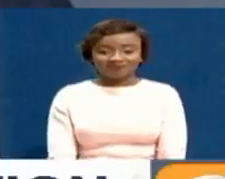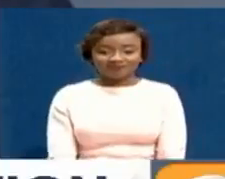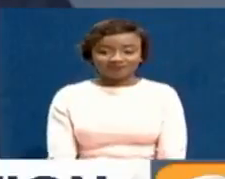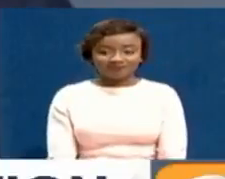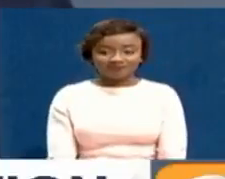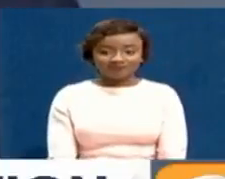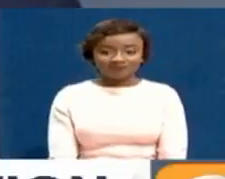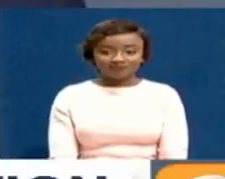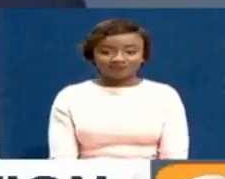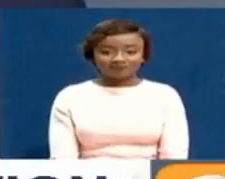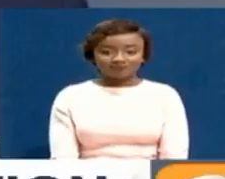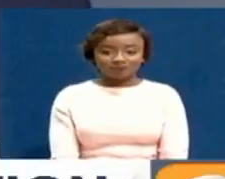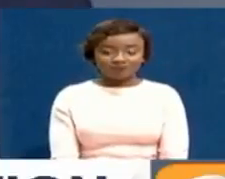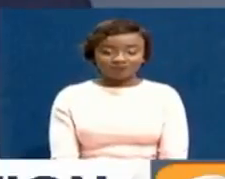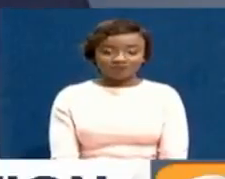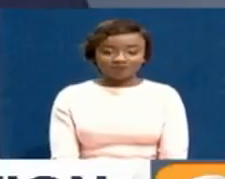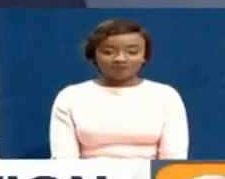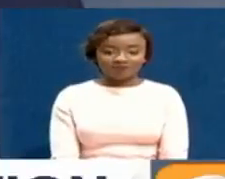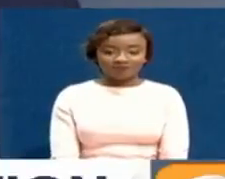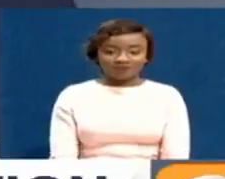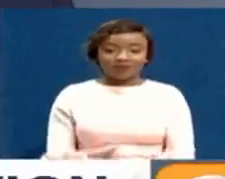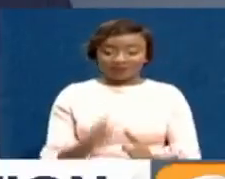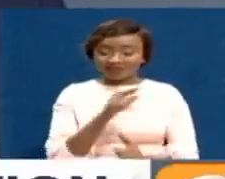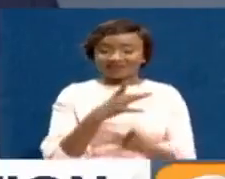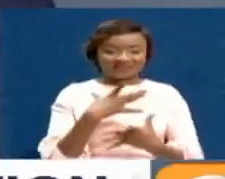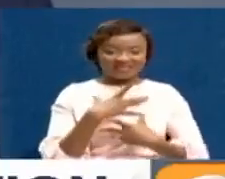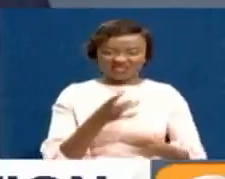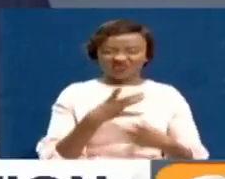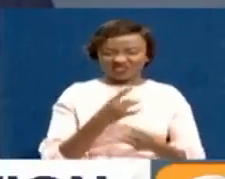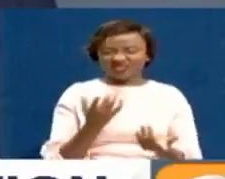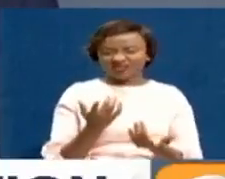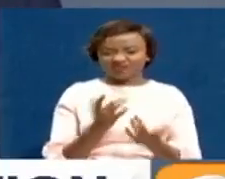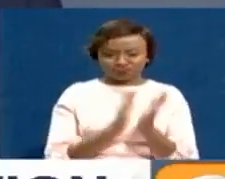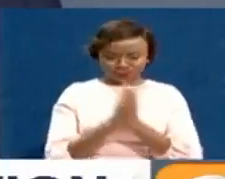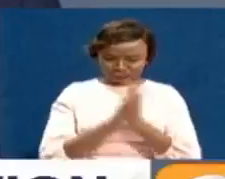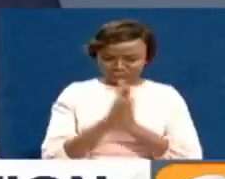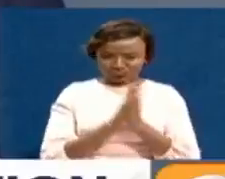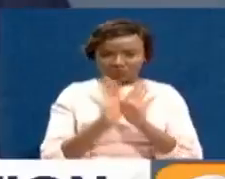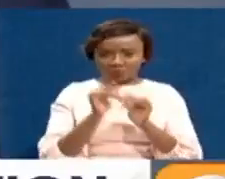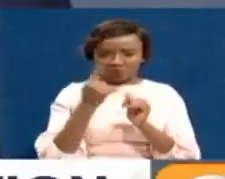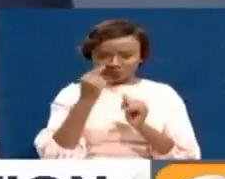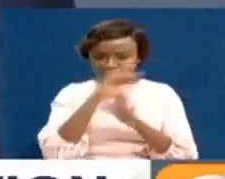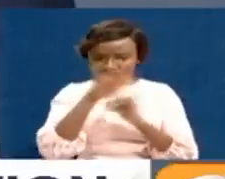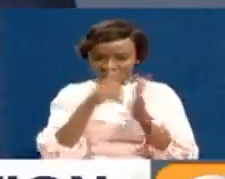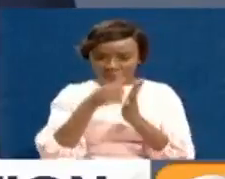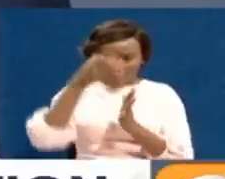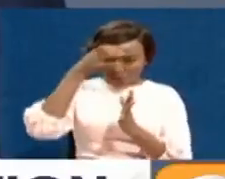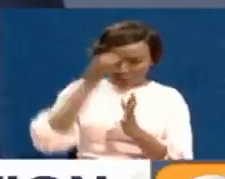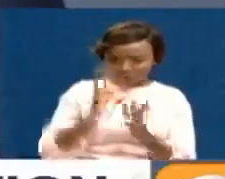doctors with. But it sounds interesting to me. So we'll see. But the whole concept of the light,